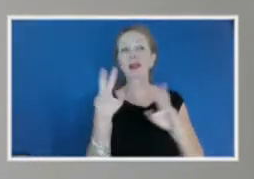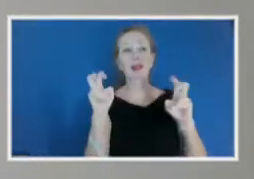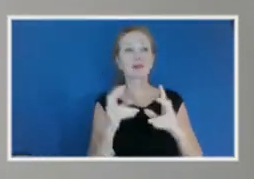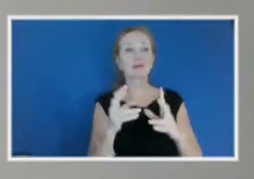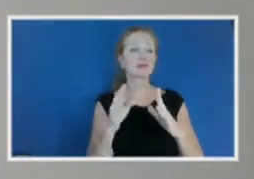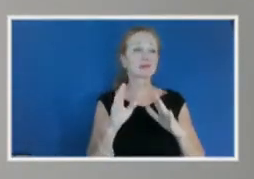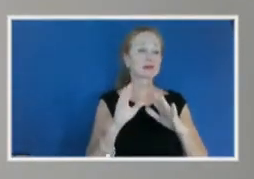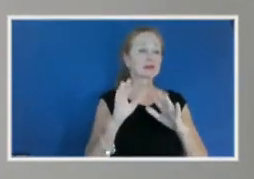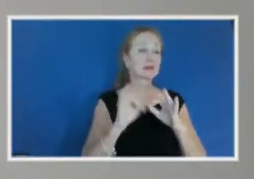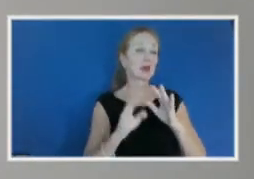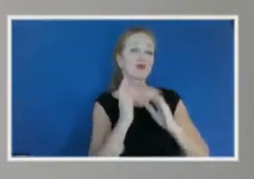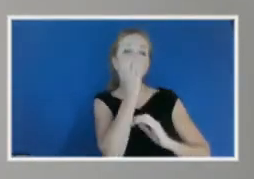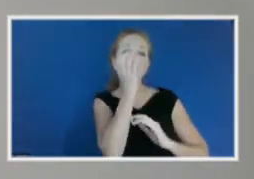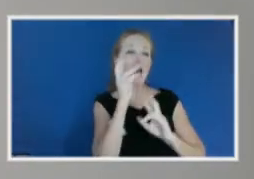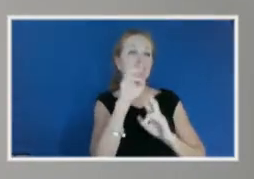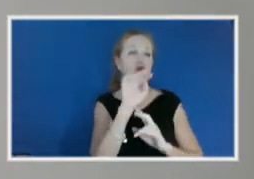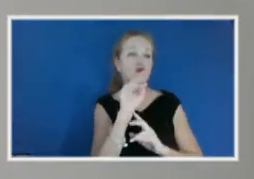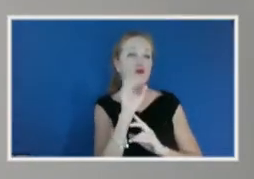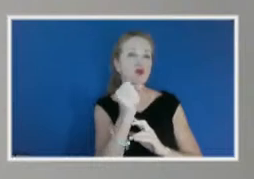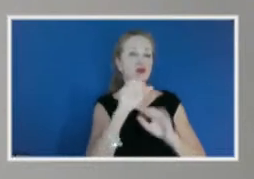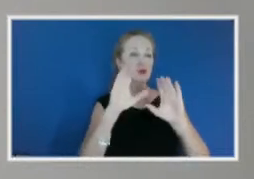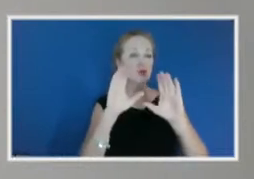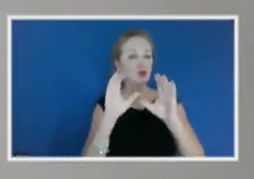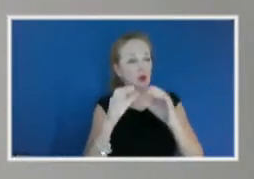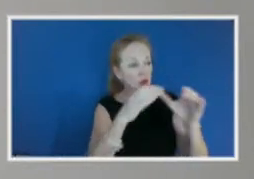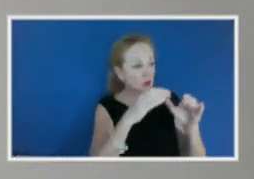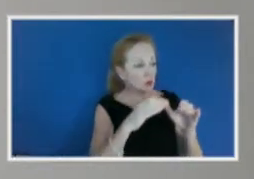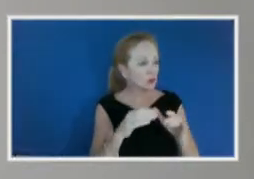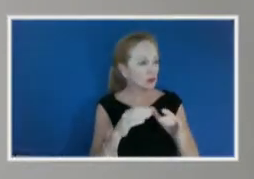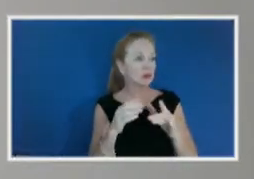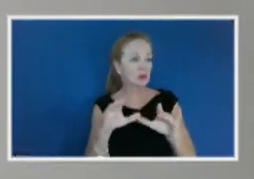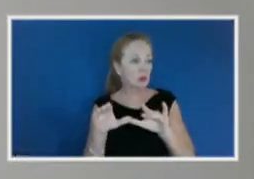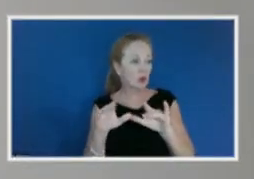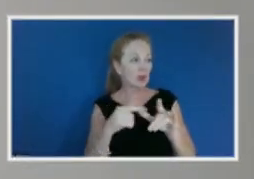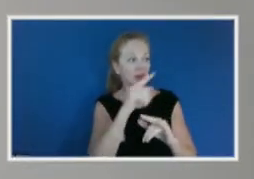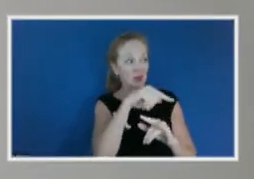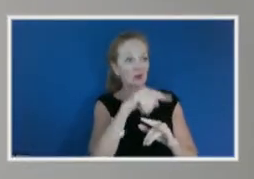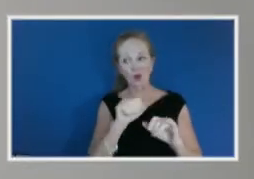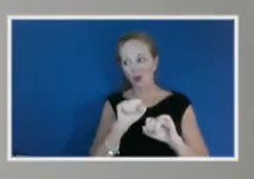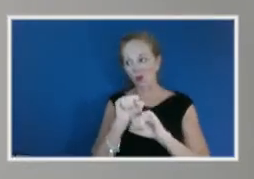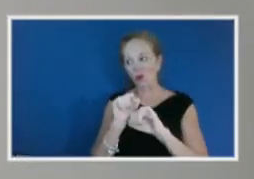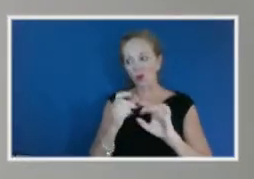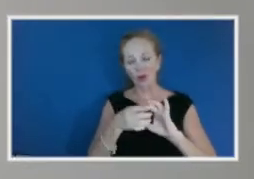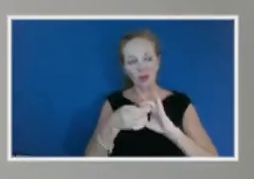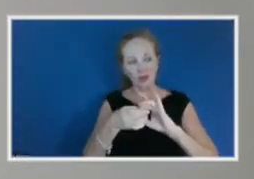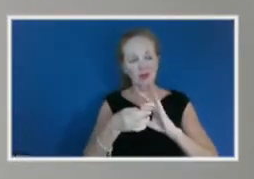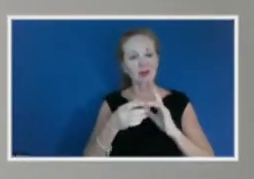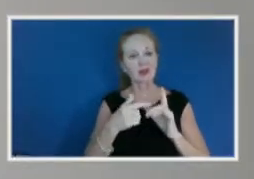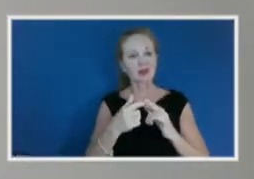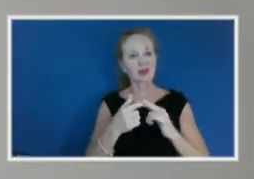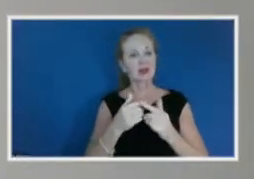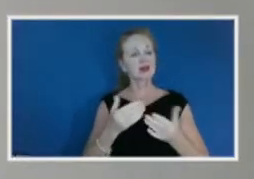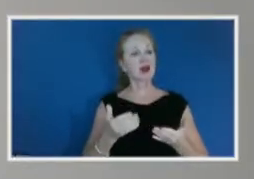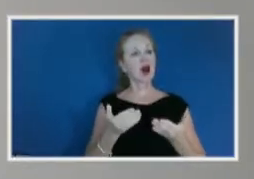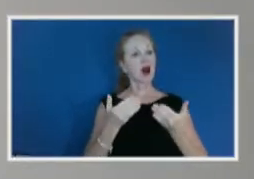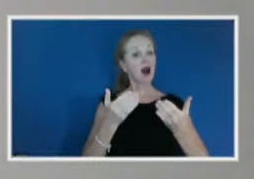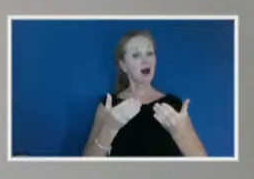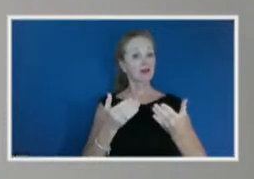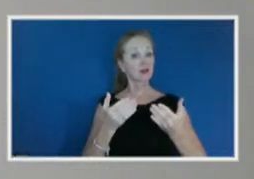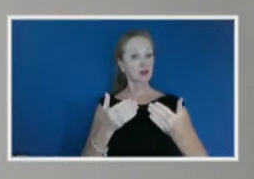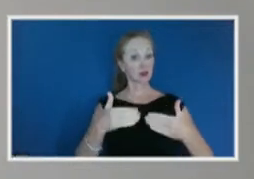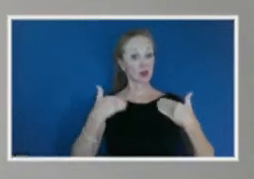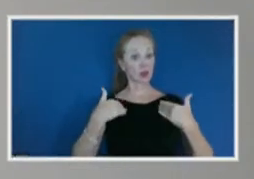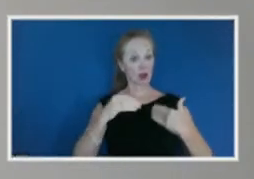that I think each and every one of you have worked with at some point or another to be able to give youth another opportunity